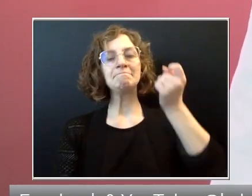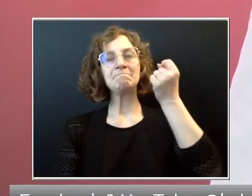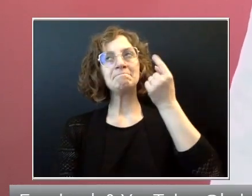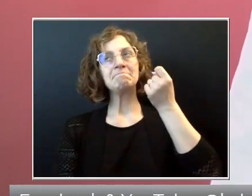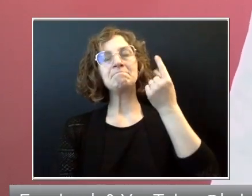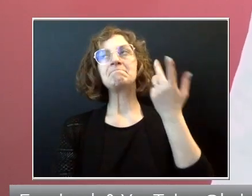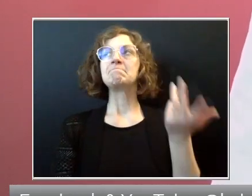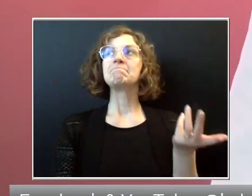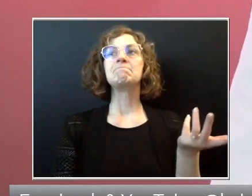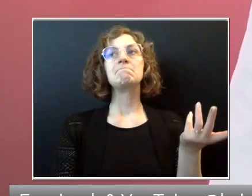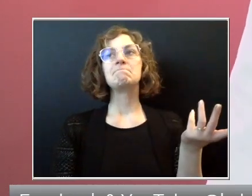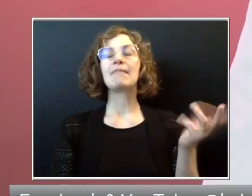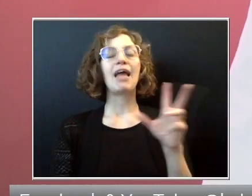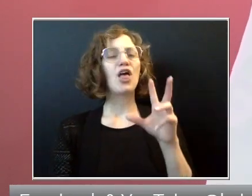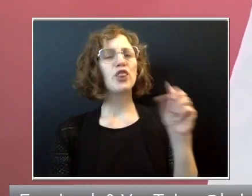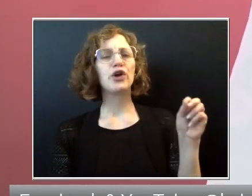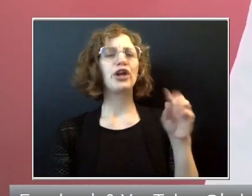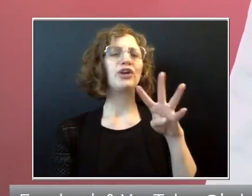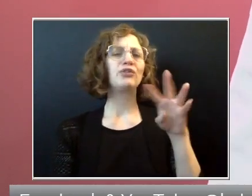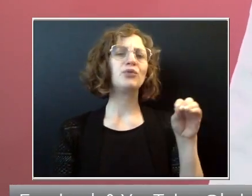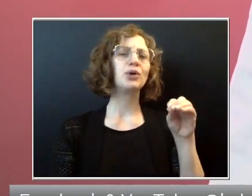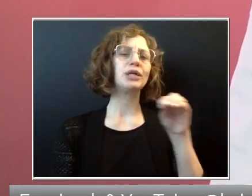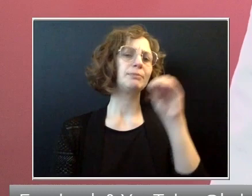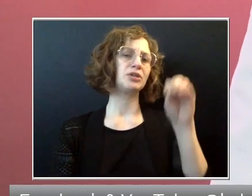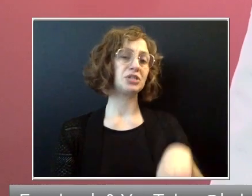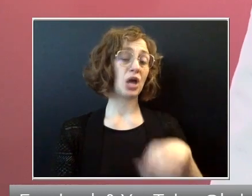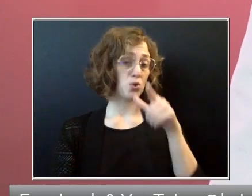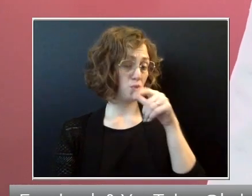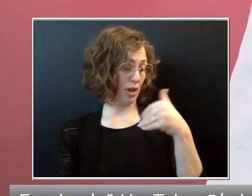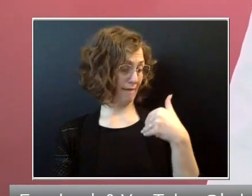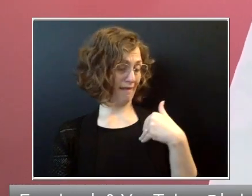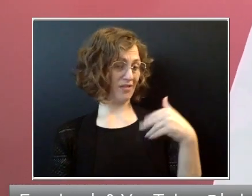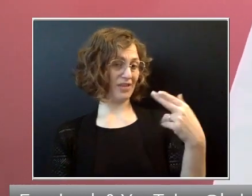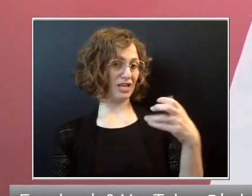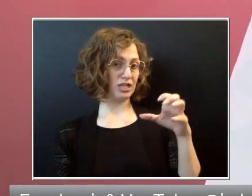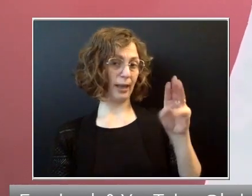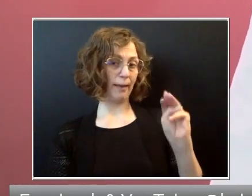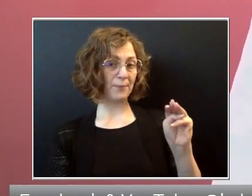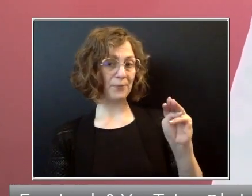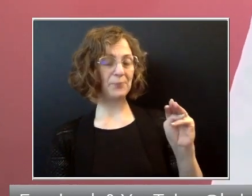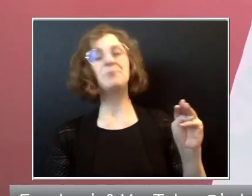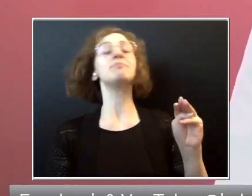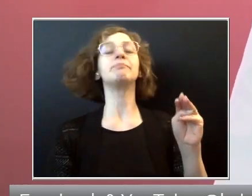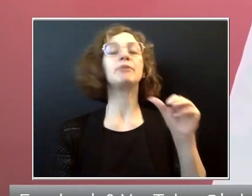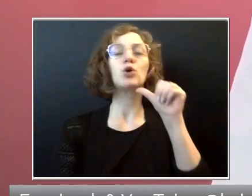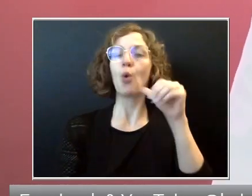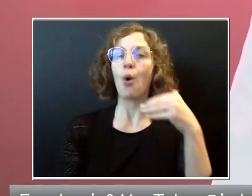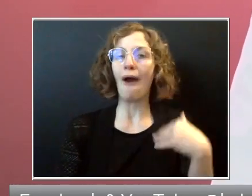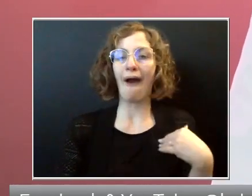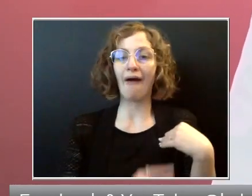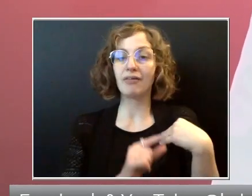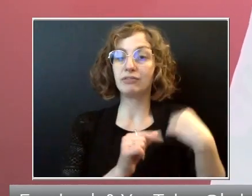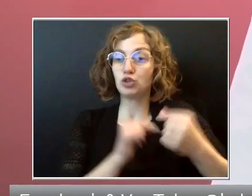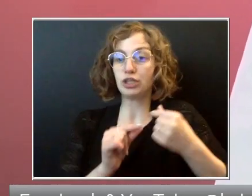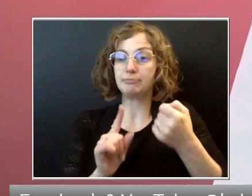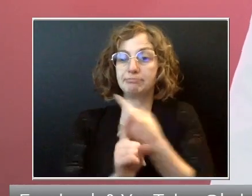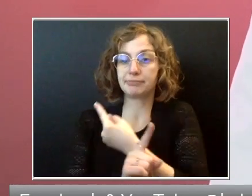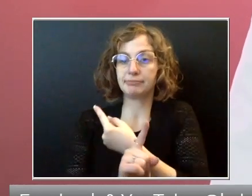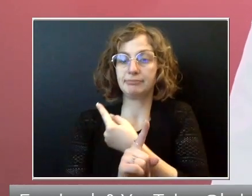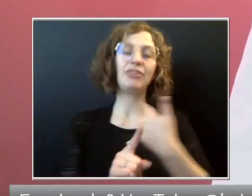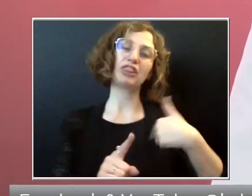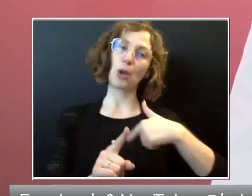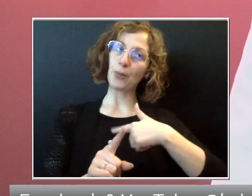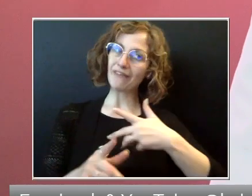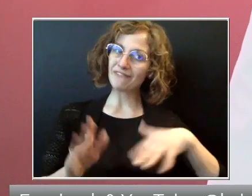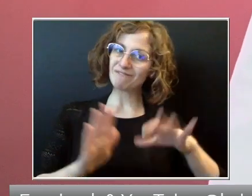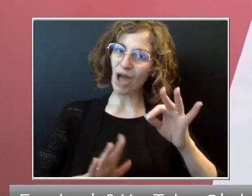people who have HCM don't have an abnormal gene that we have found. Doesn't mean it's